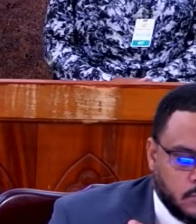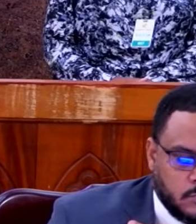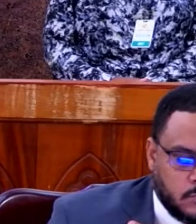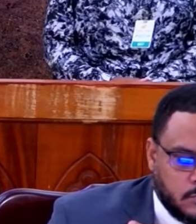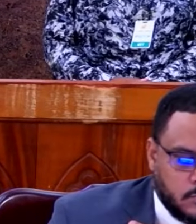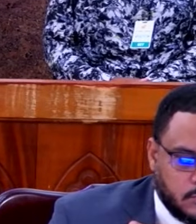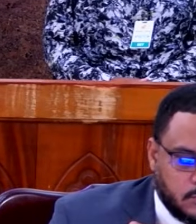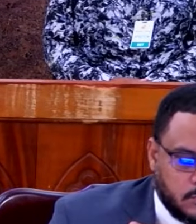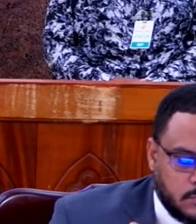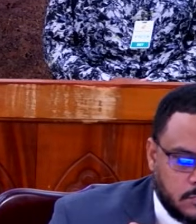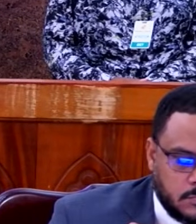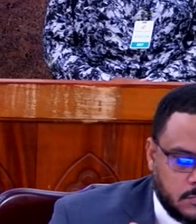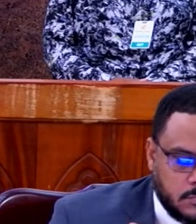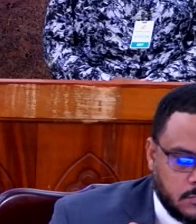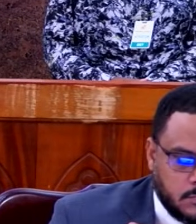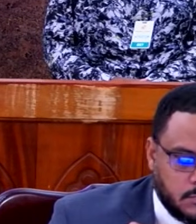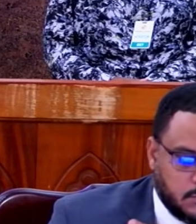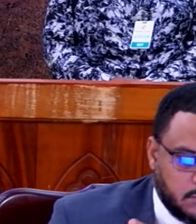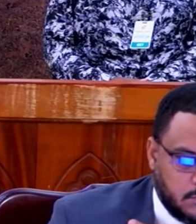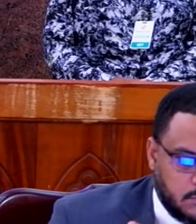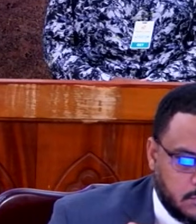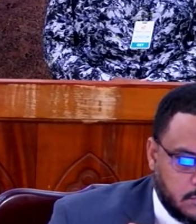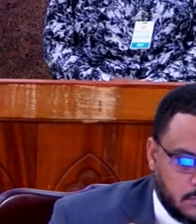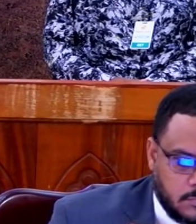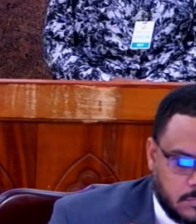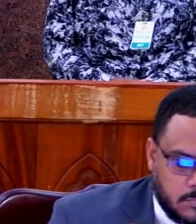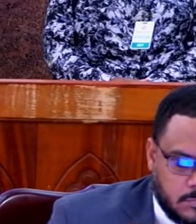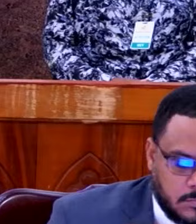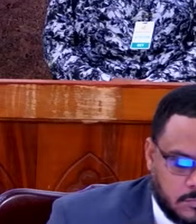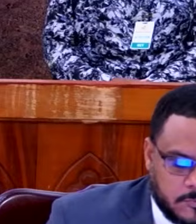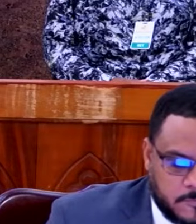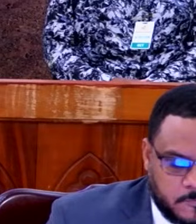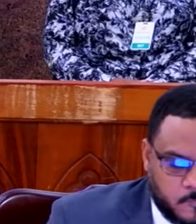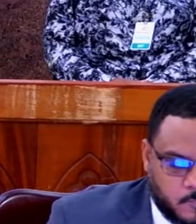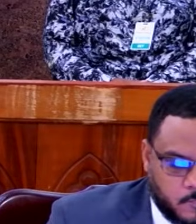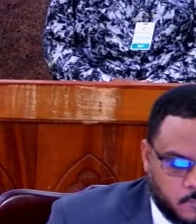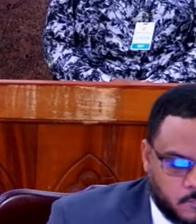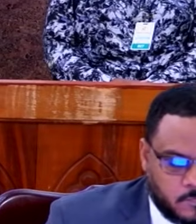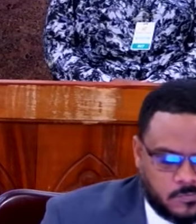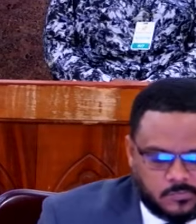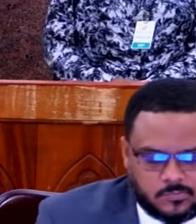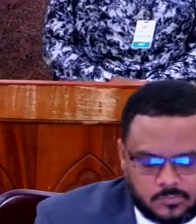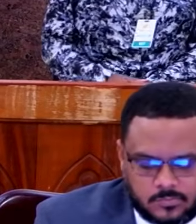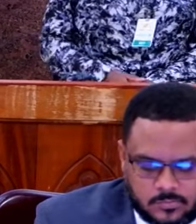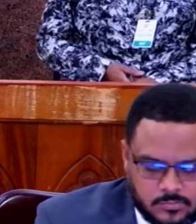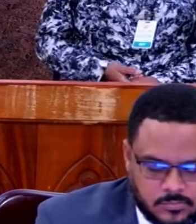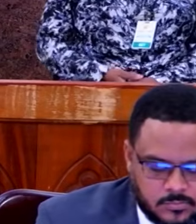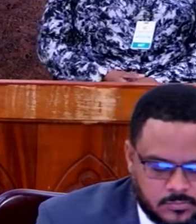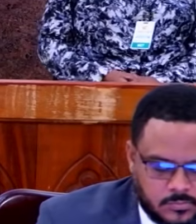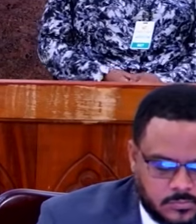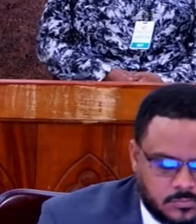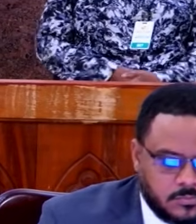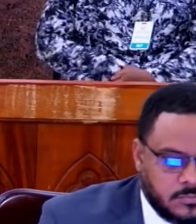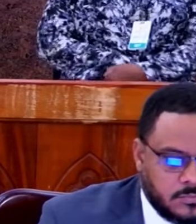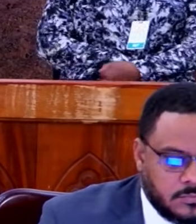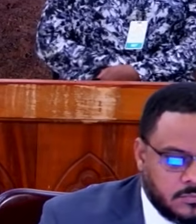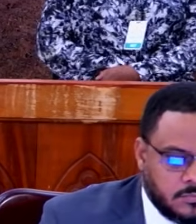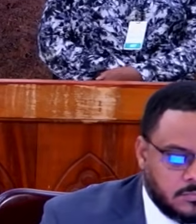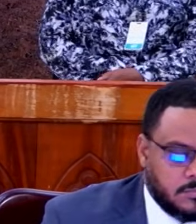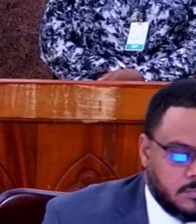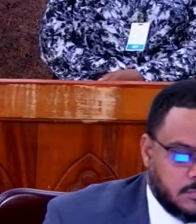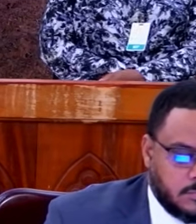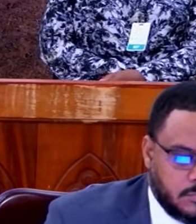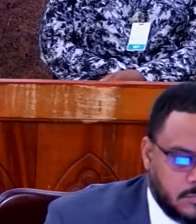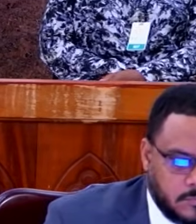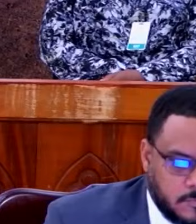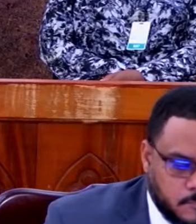to highlight other than queries. We are here today to deal